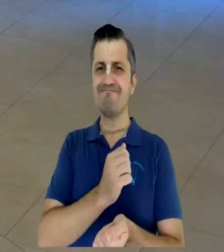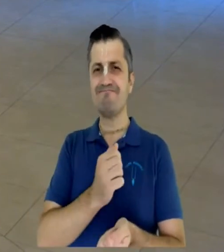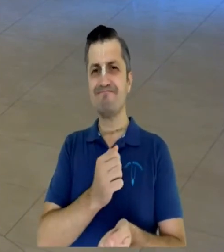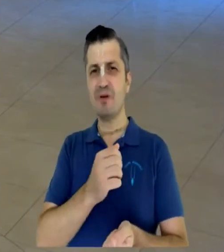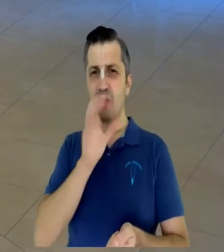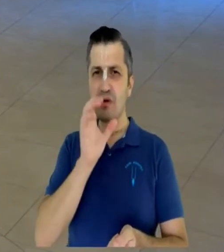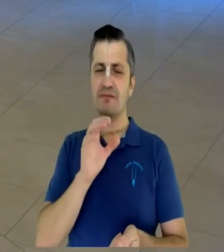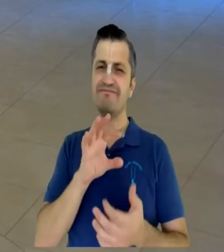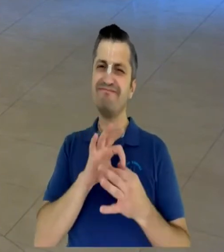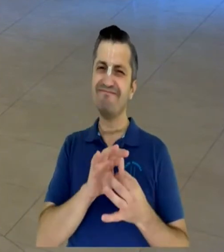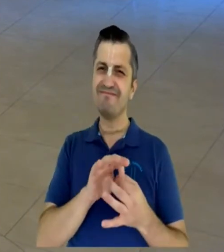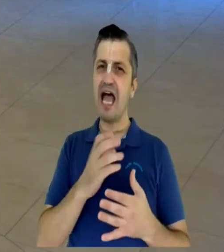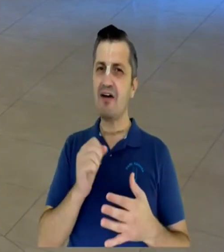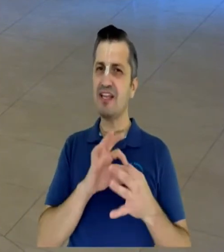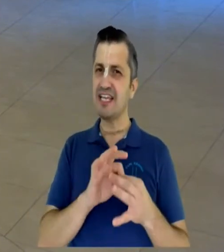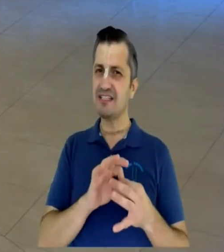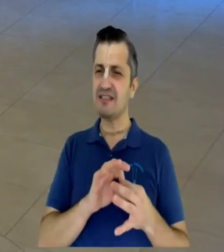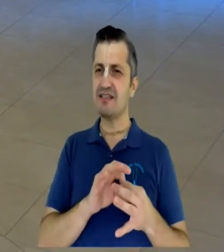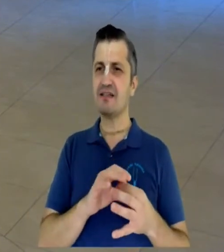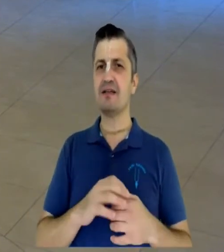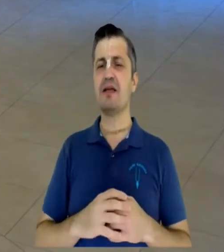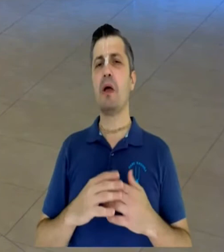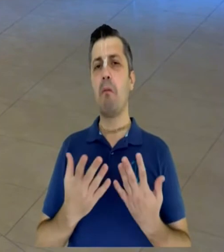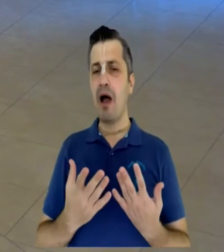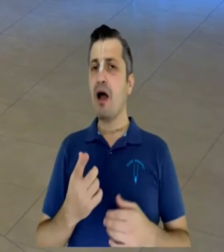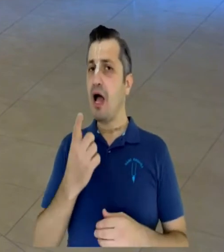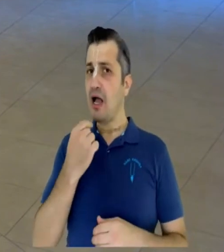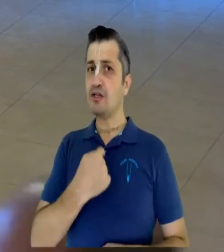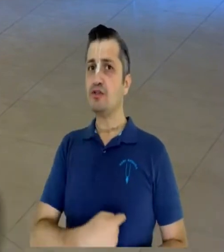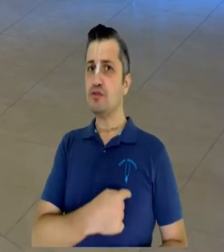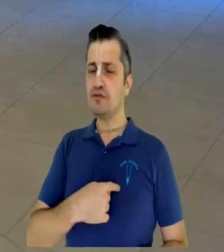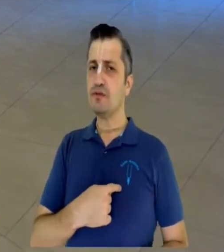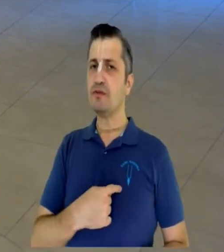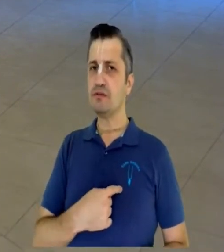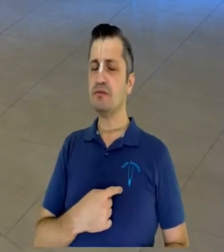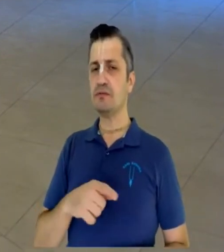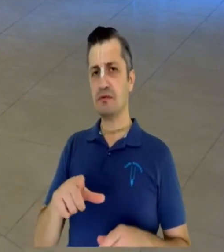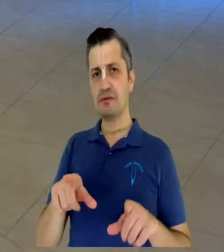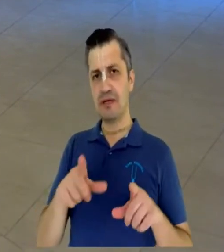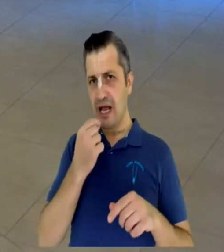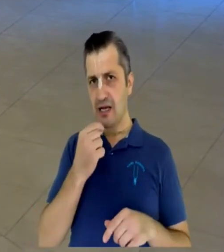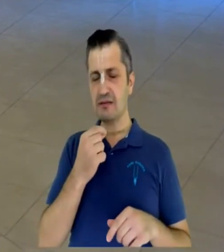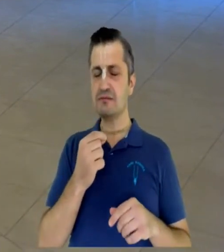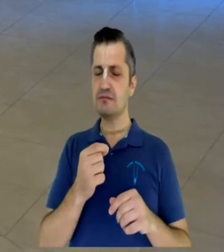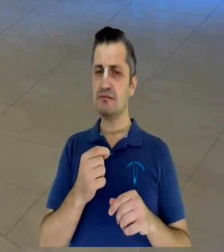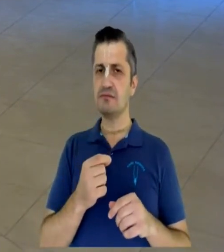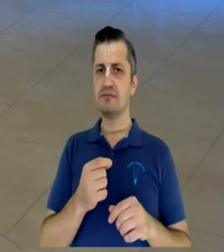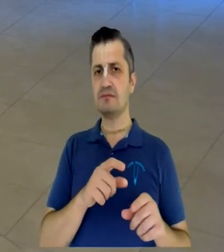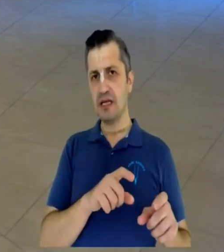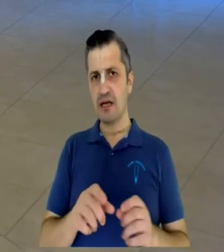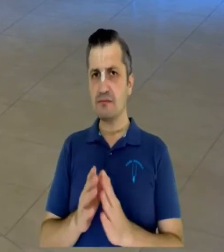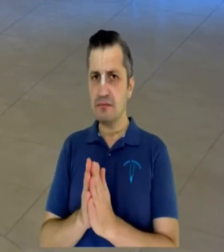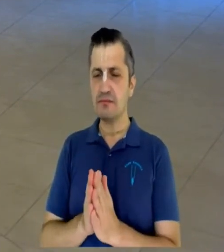And also it was said that Kali was not so happy with this, and he wanted to reside